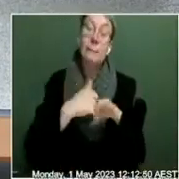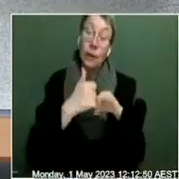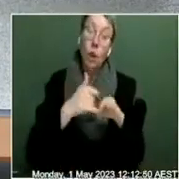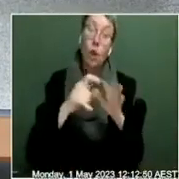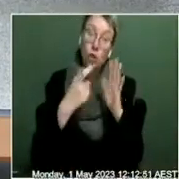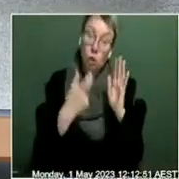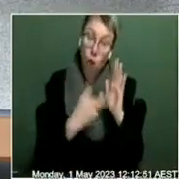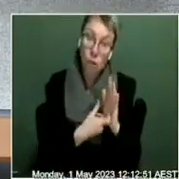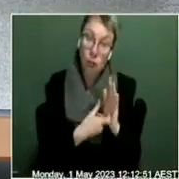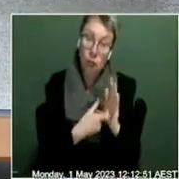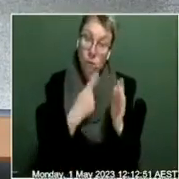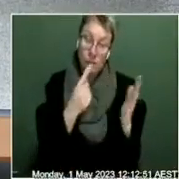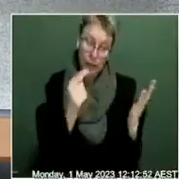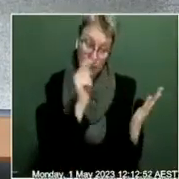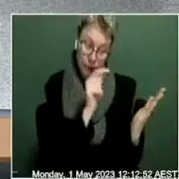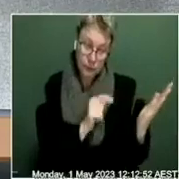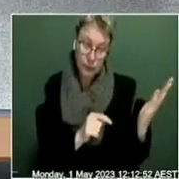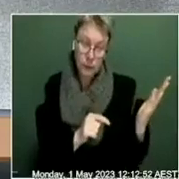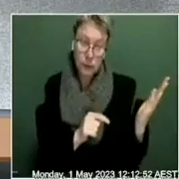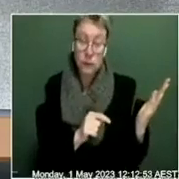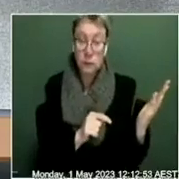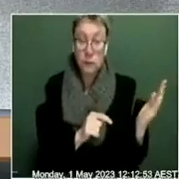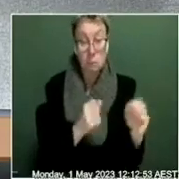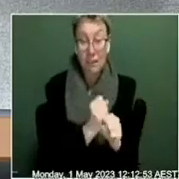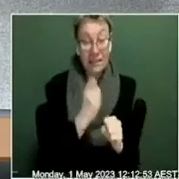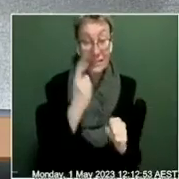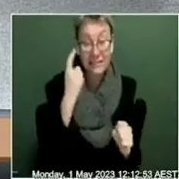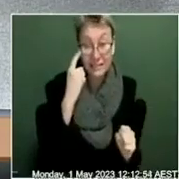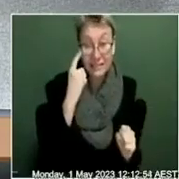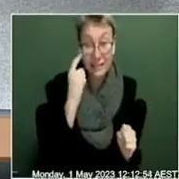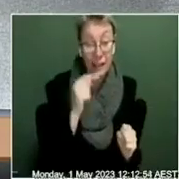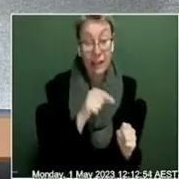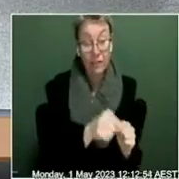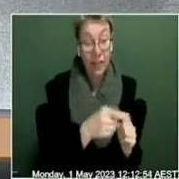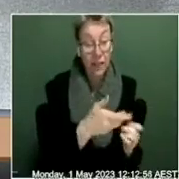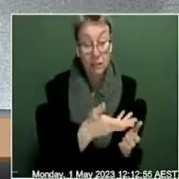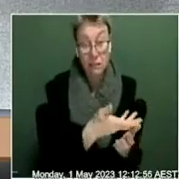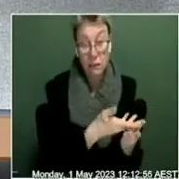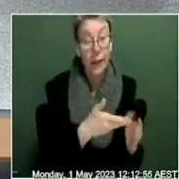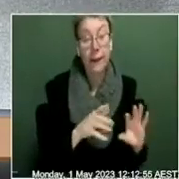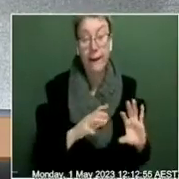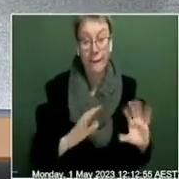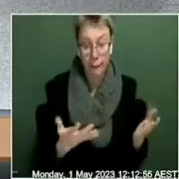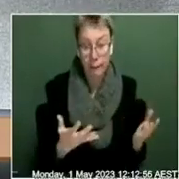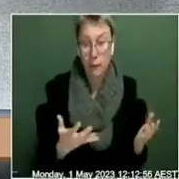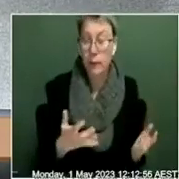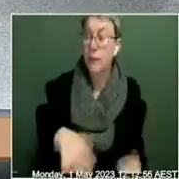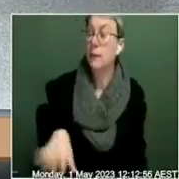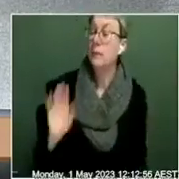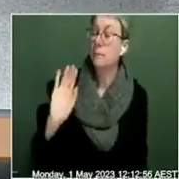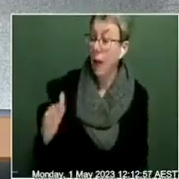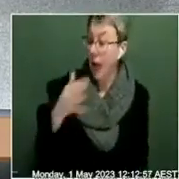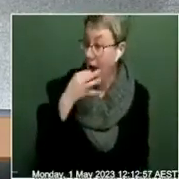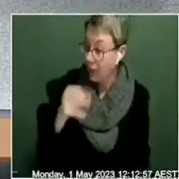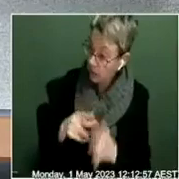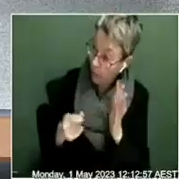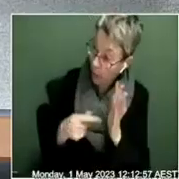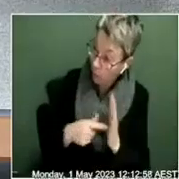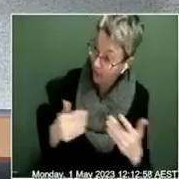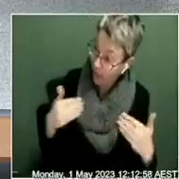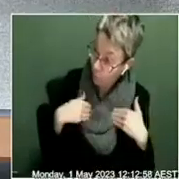specifically seek out the Department of Health's view until it came to the time of briefing government around a proposal.